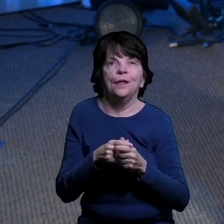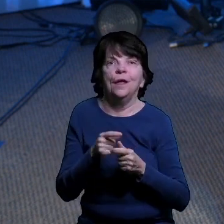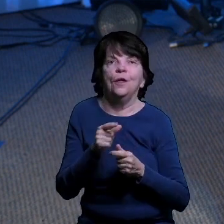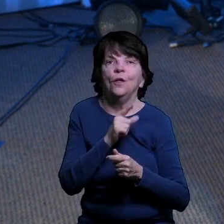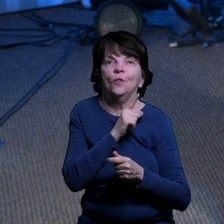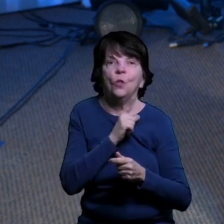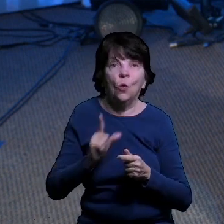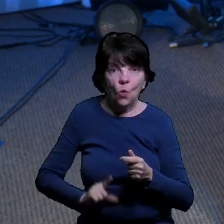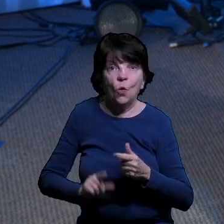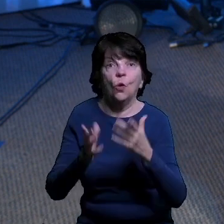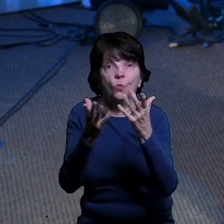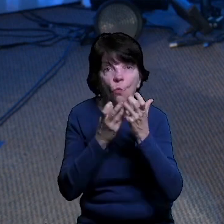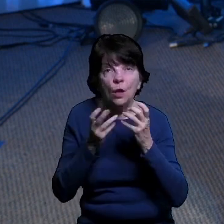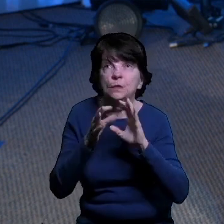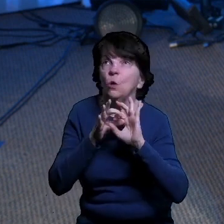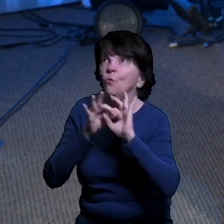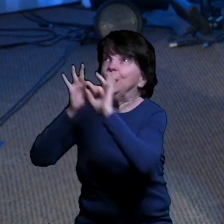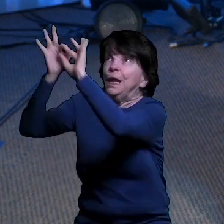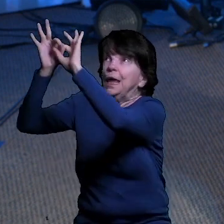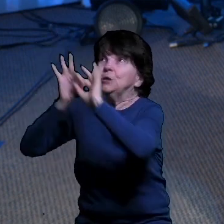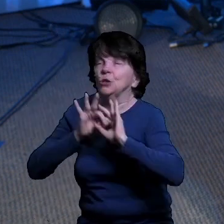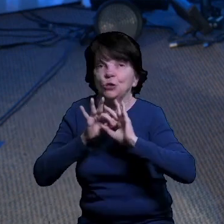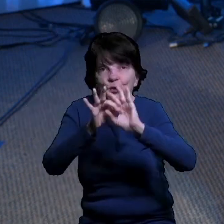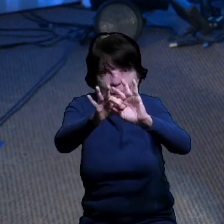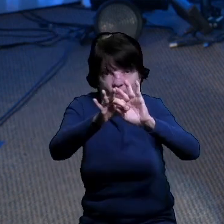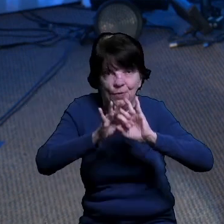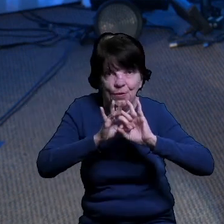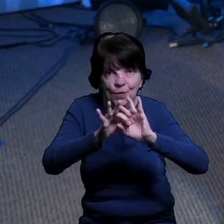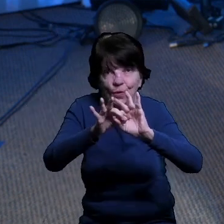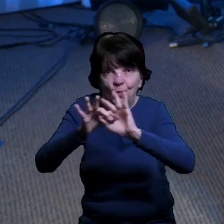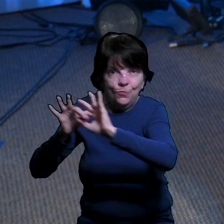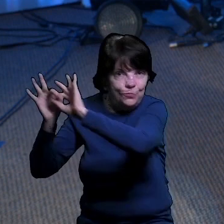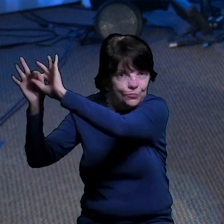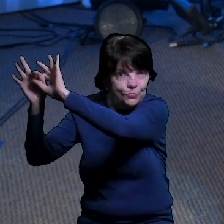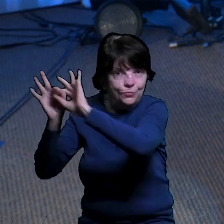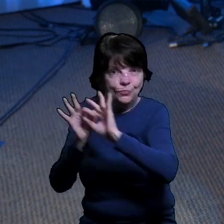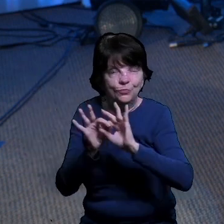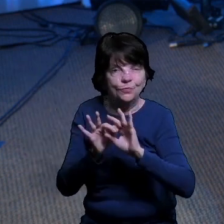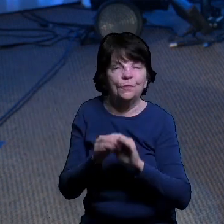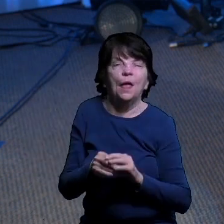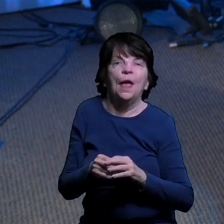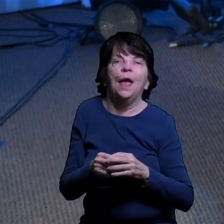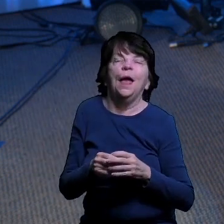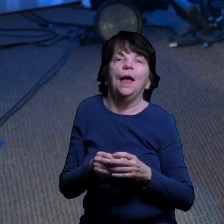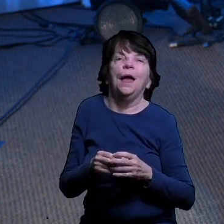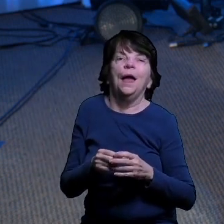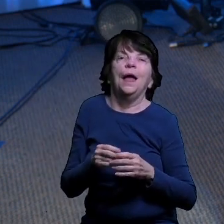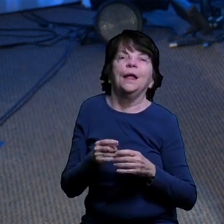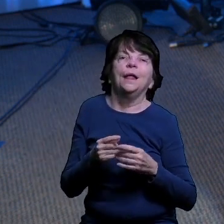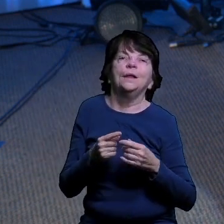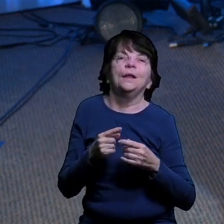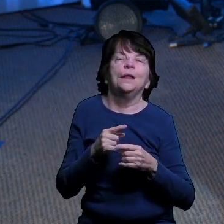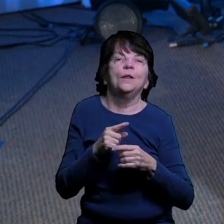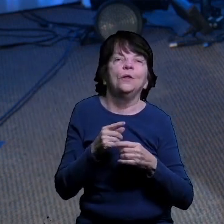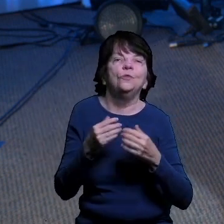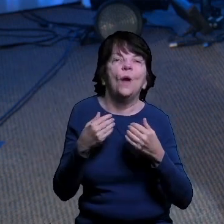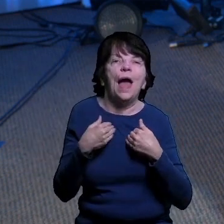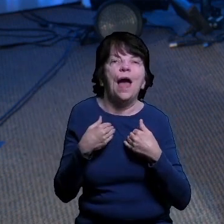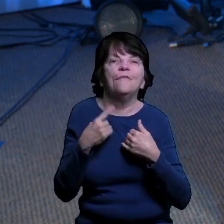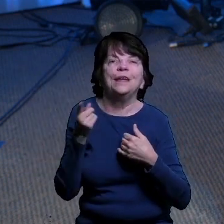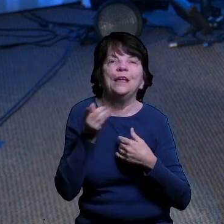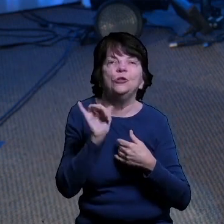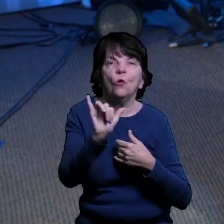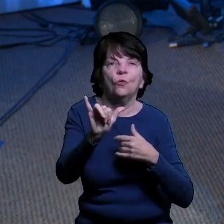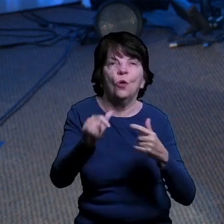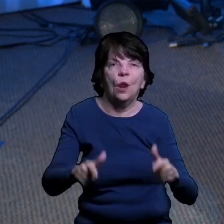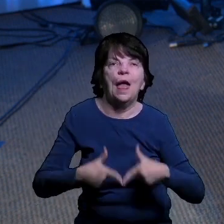with you. Keep reaching out to him. As he has taken away your sin, you pass on from death to life. In a sense, eternal life begins for